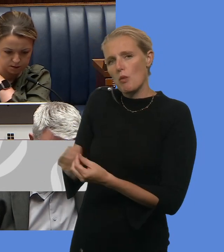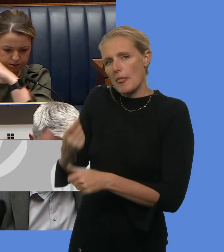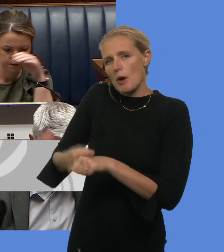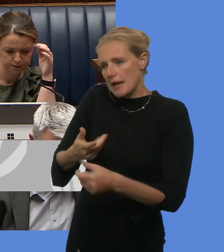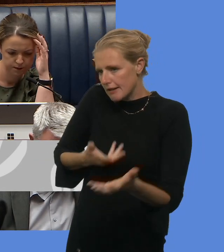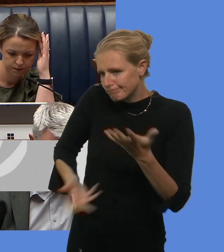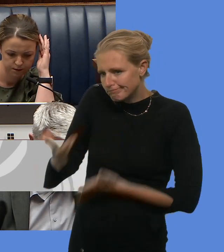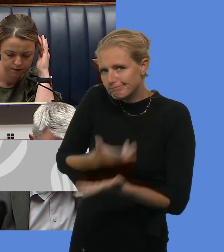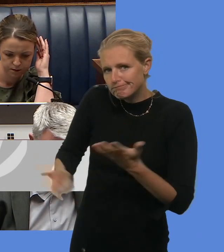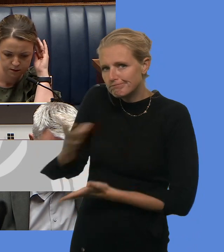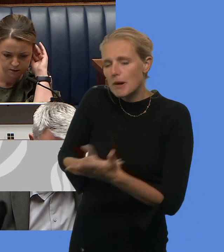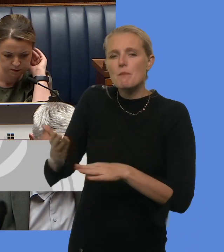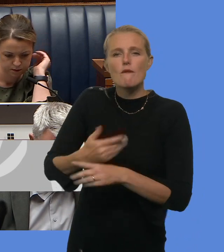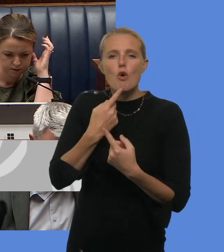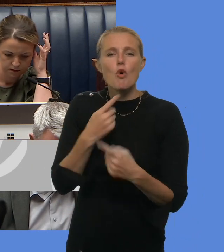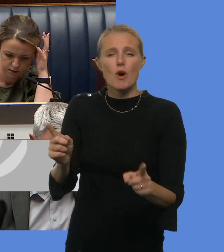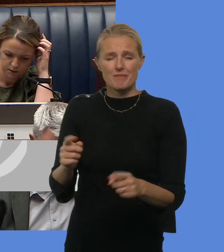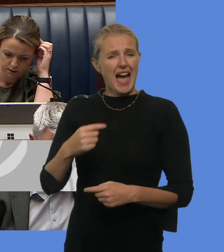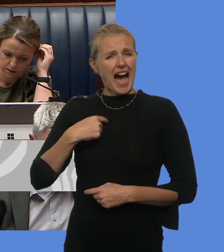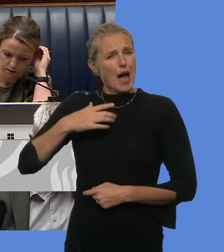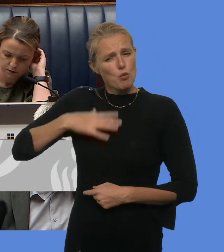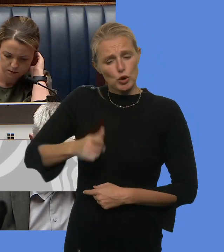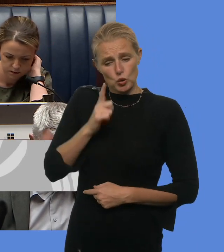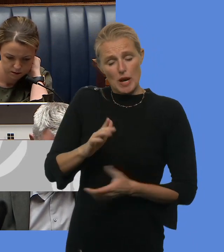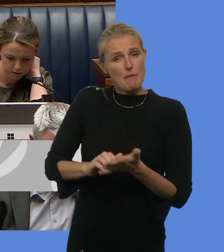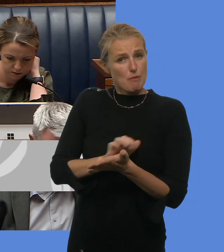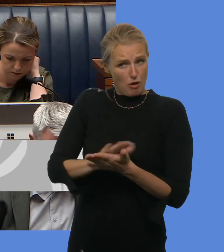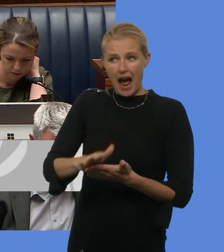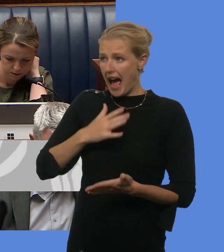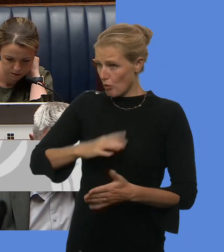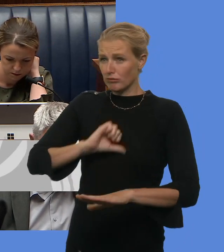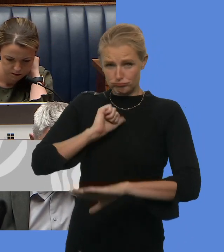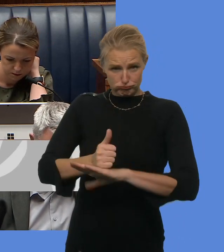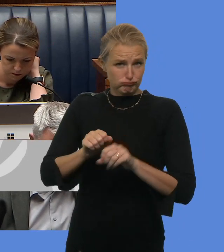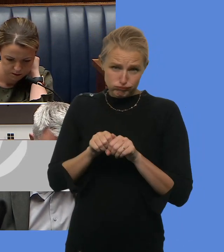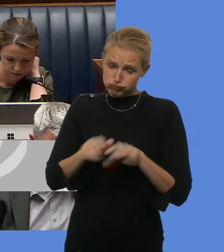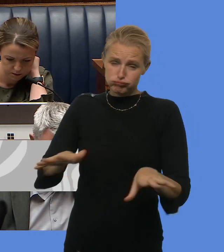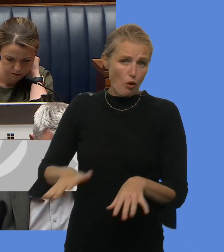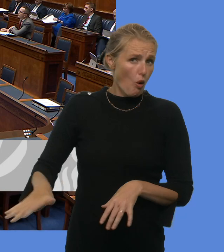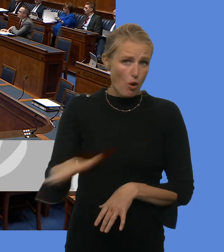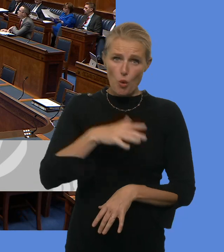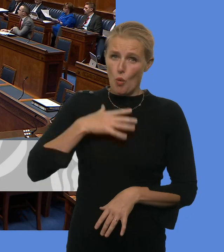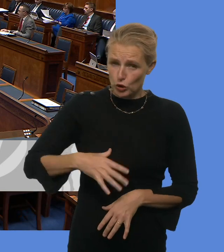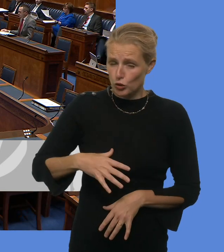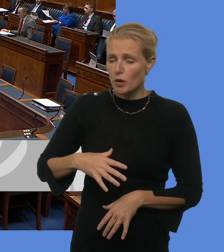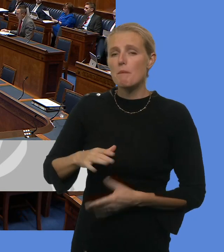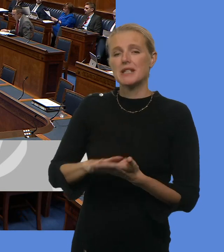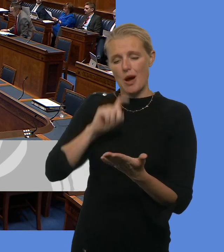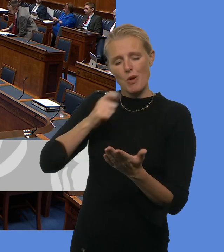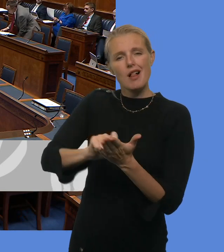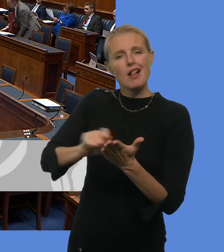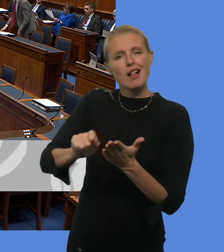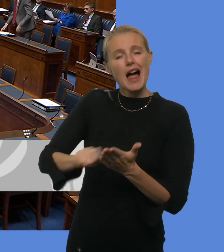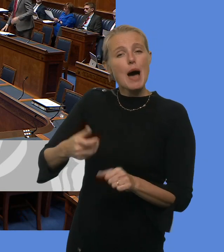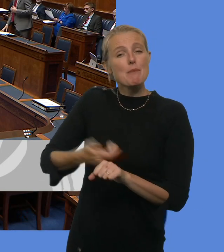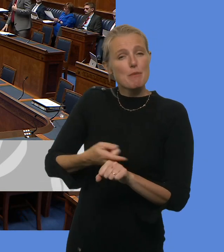how we introduce 20 mile an hour speed limits in general and have requested a paper from my officials in regards to this matter. Mr. Dunn.